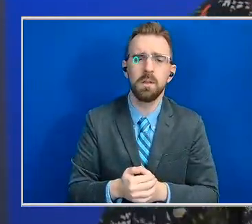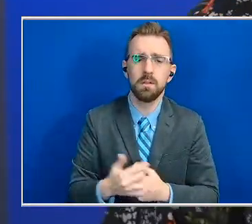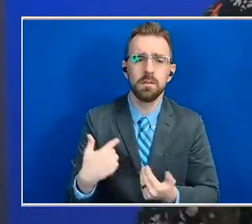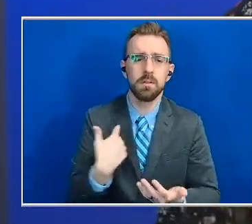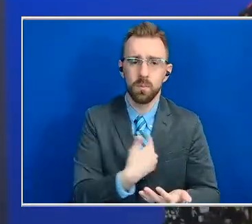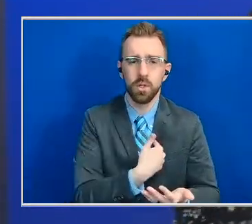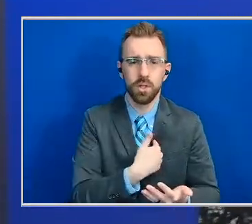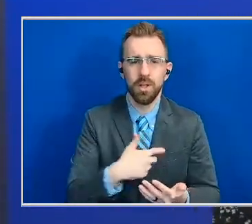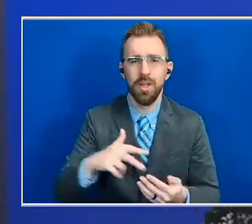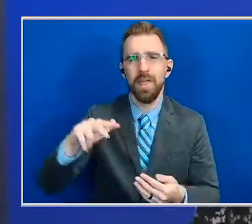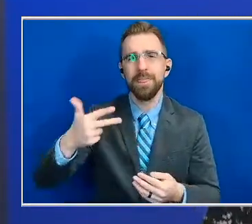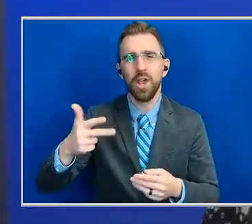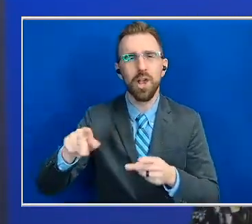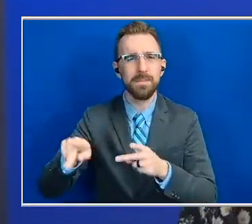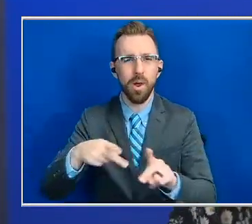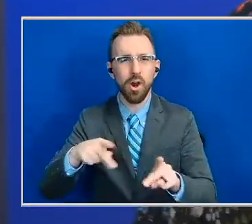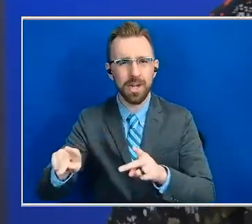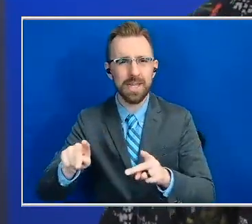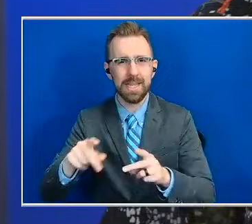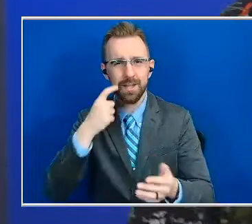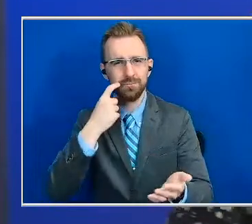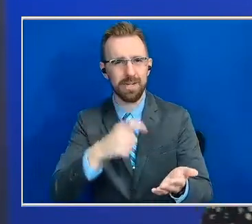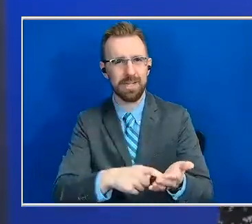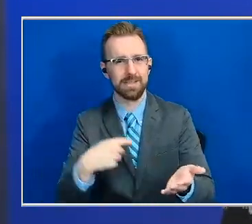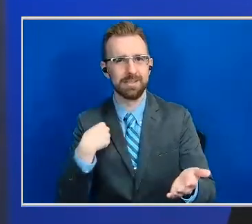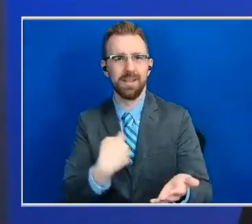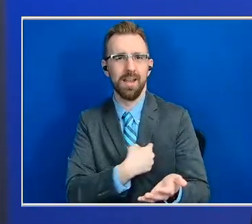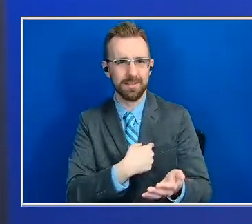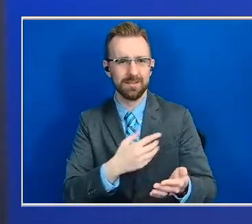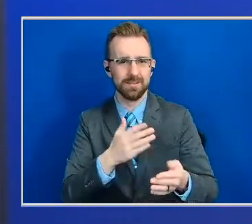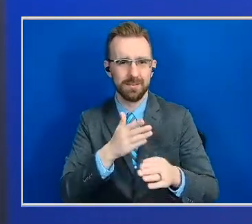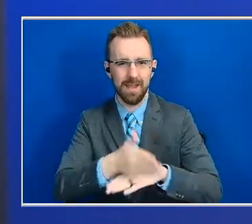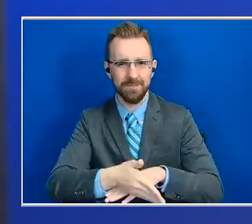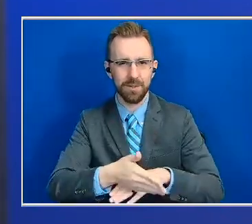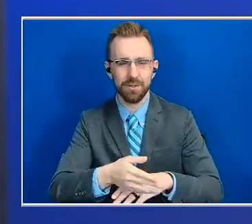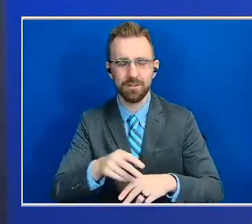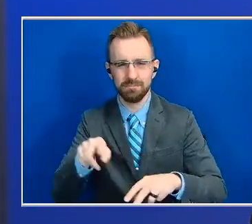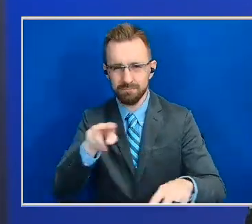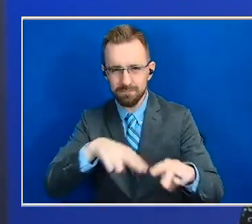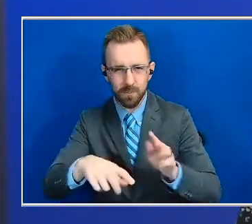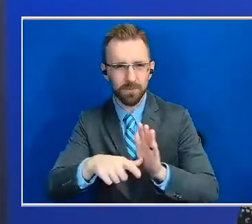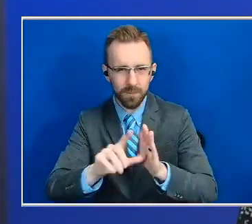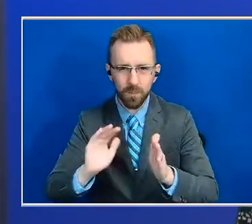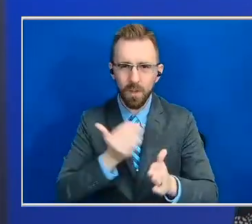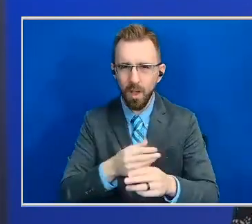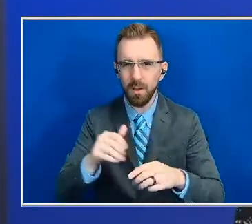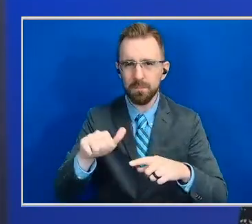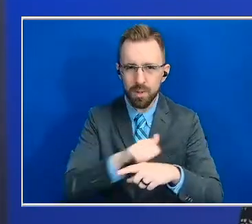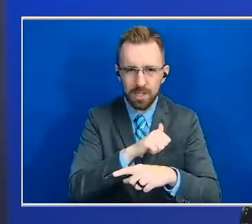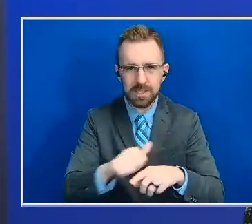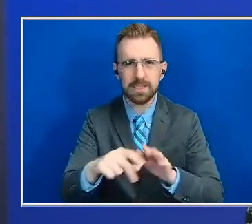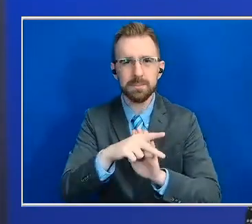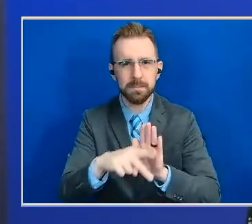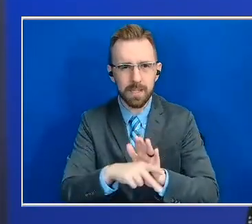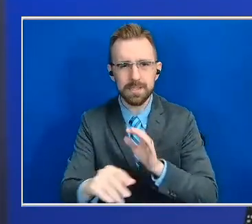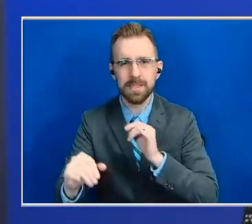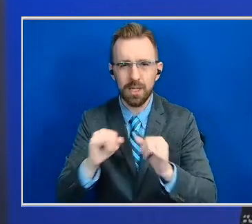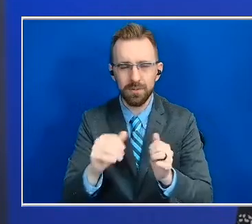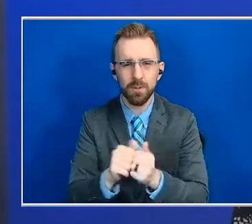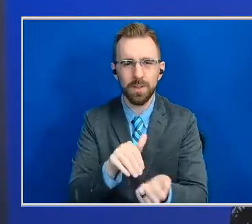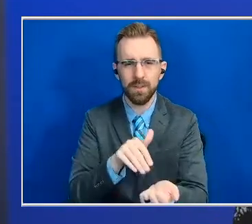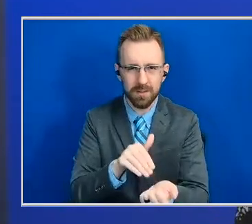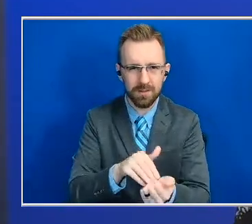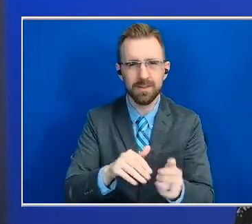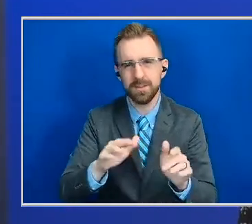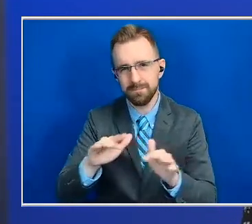party recognizes us after a careful review of all our practices, policies, interviews with physicians, as well as bedside staff